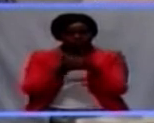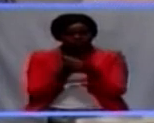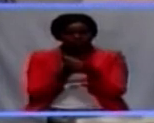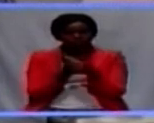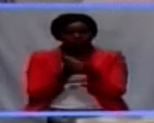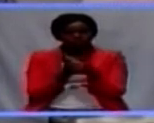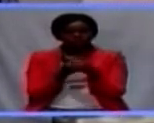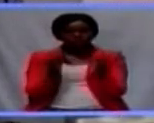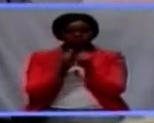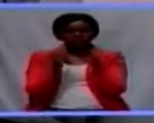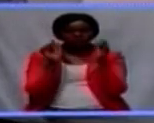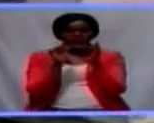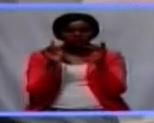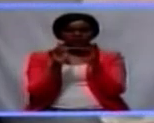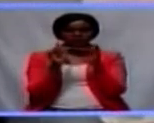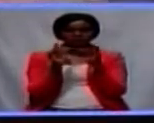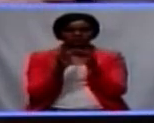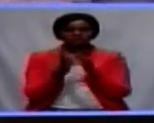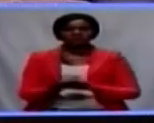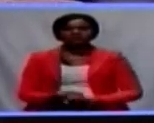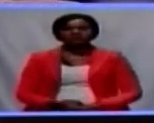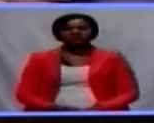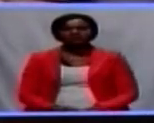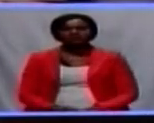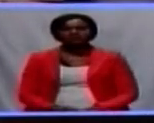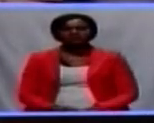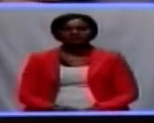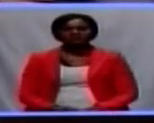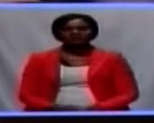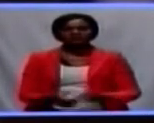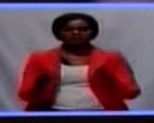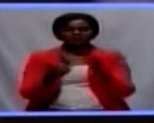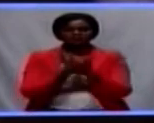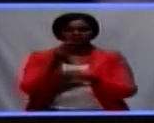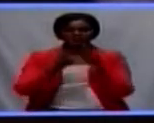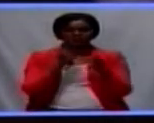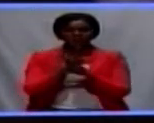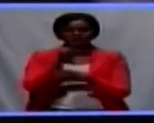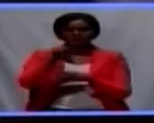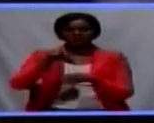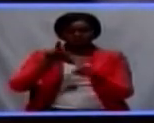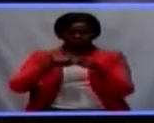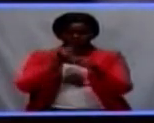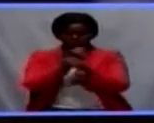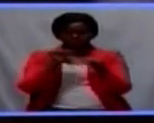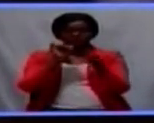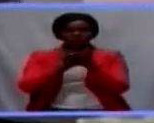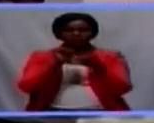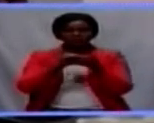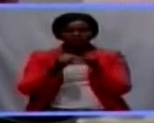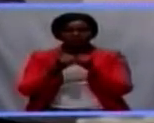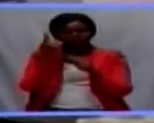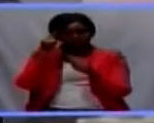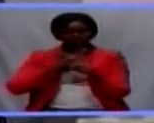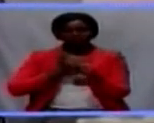media? Well, it's the new world that we have to deal with. You know, for me, when I see